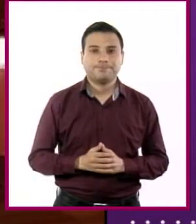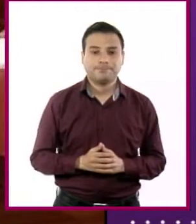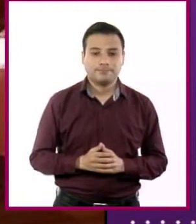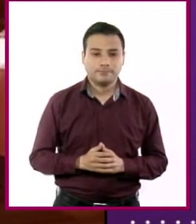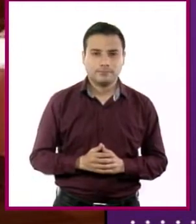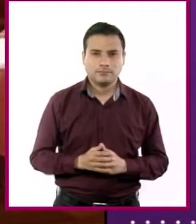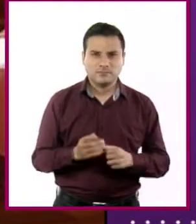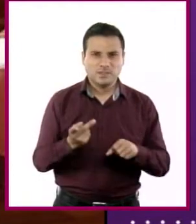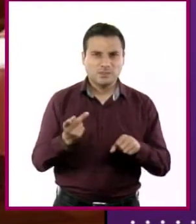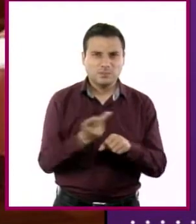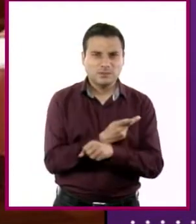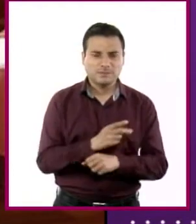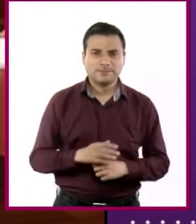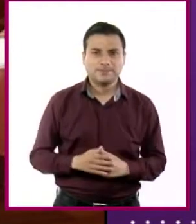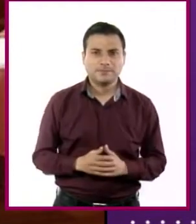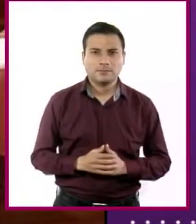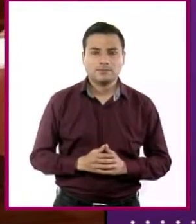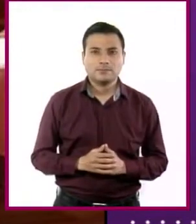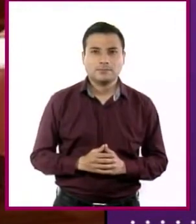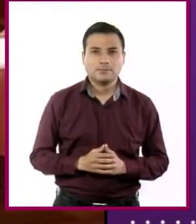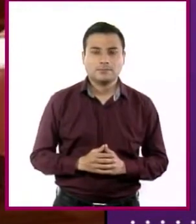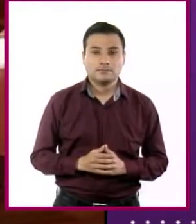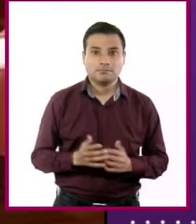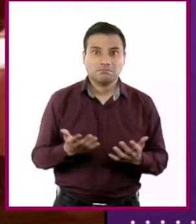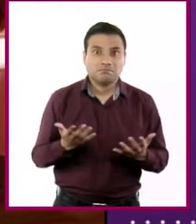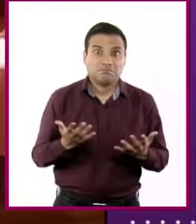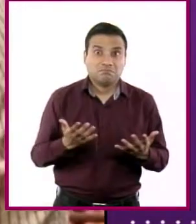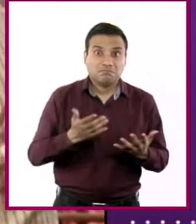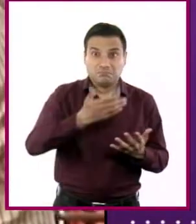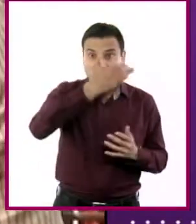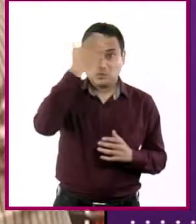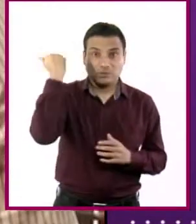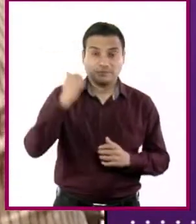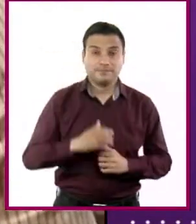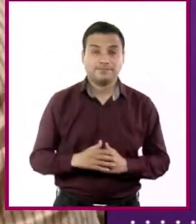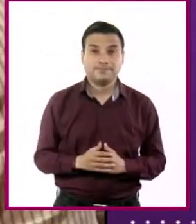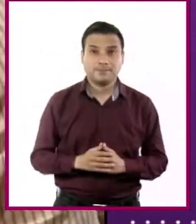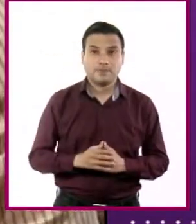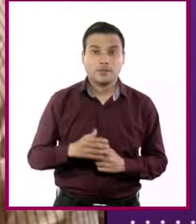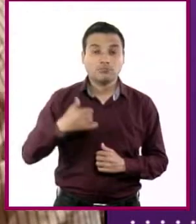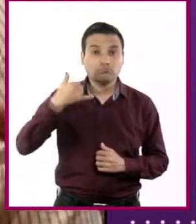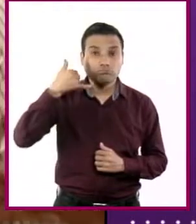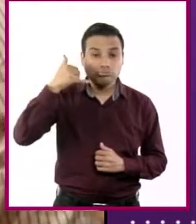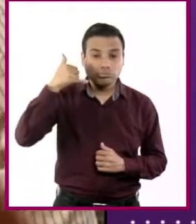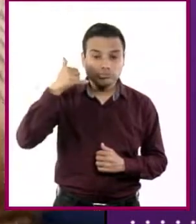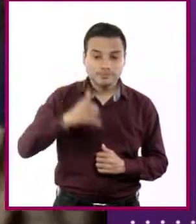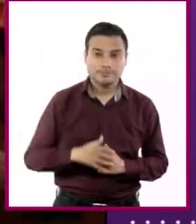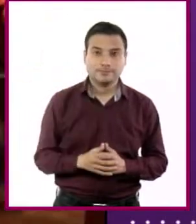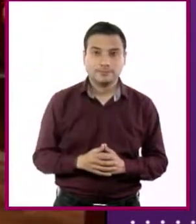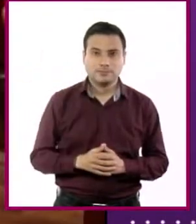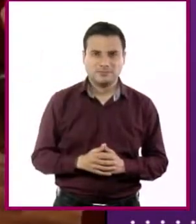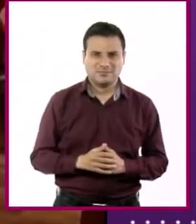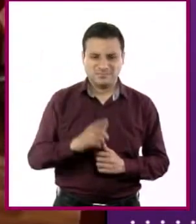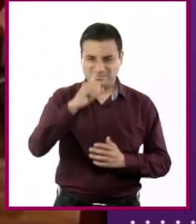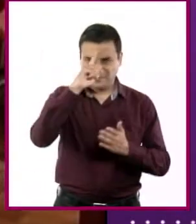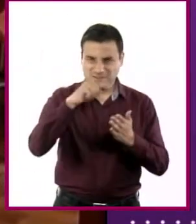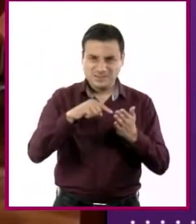What's happening, Mr. Wong? I don't know, mystery. Oh. There is some kind of